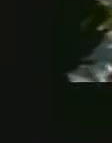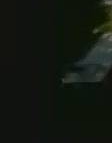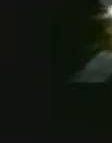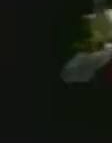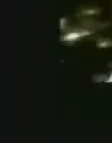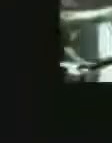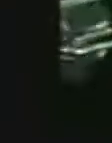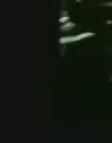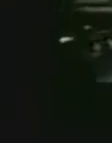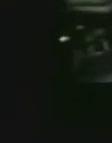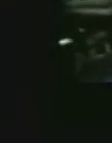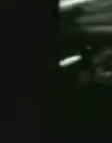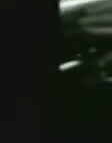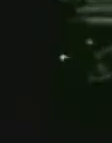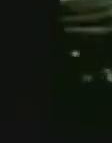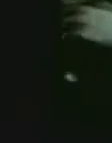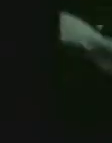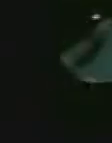Report starts now.